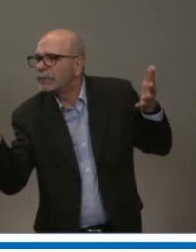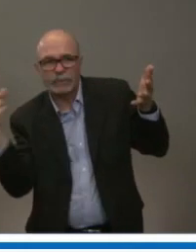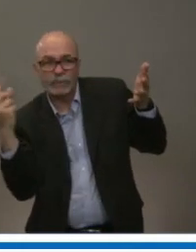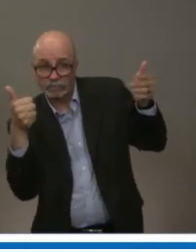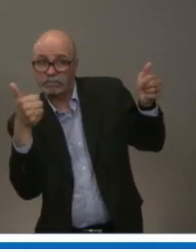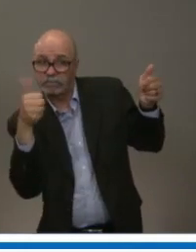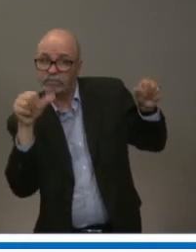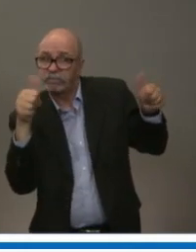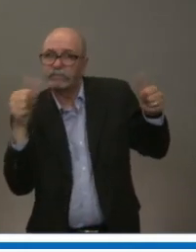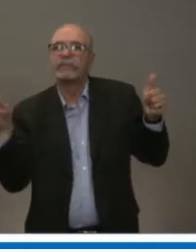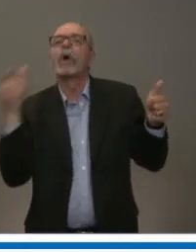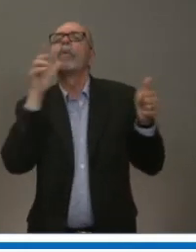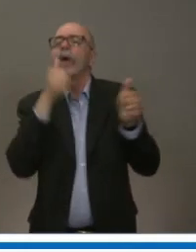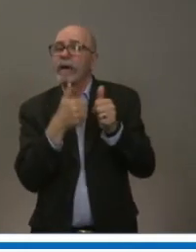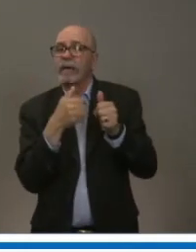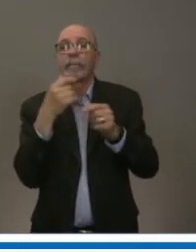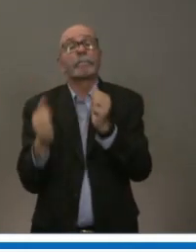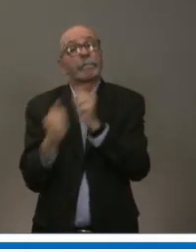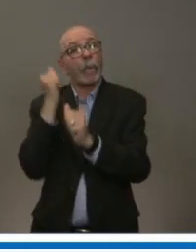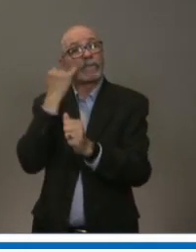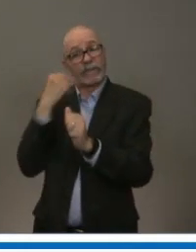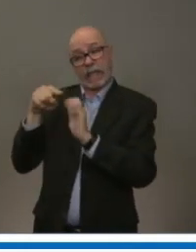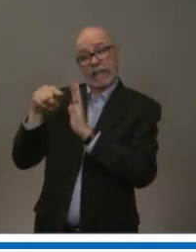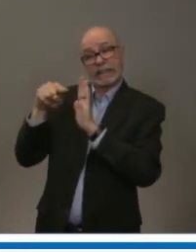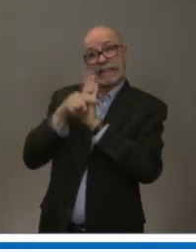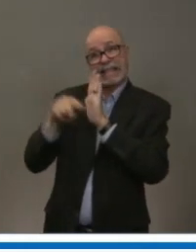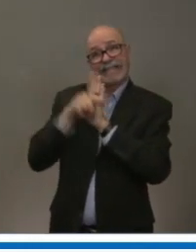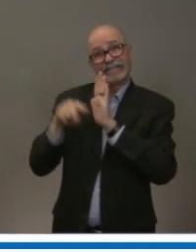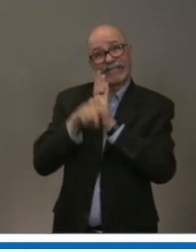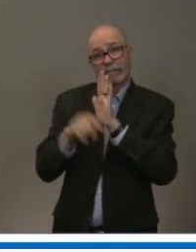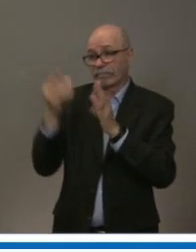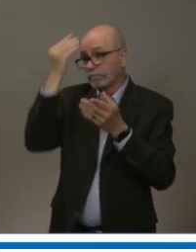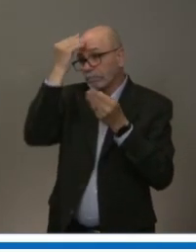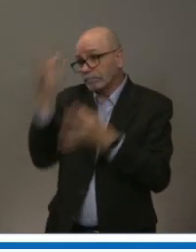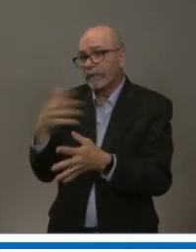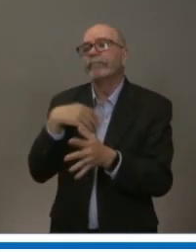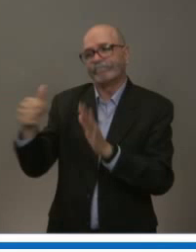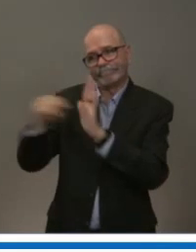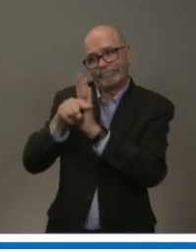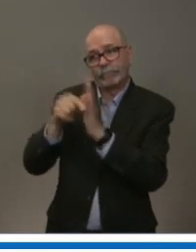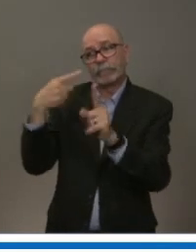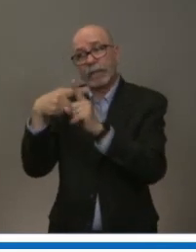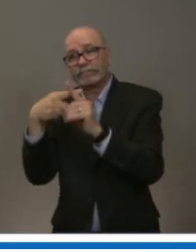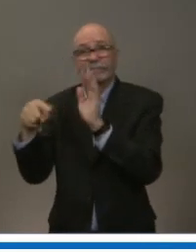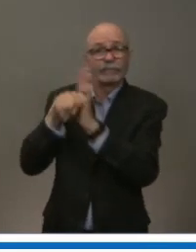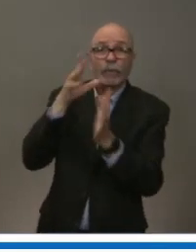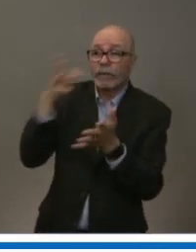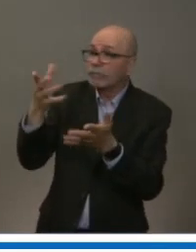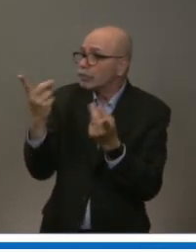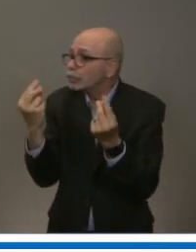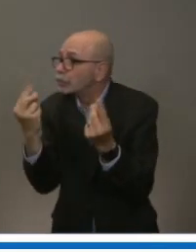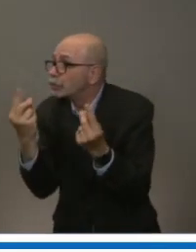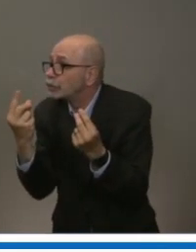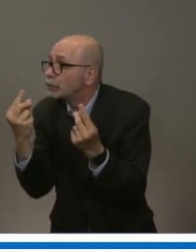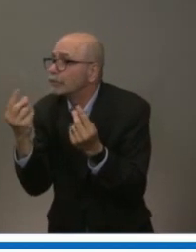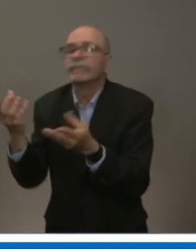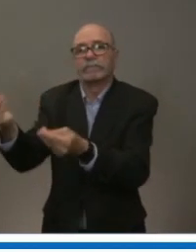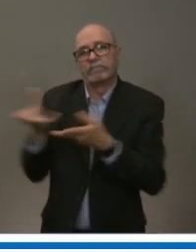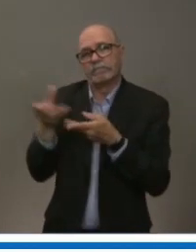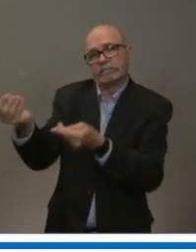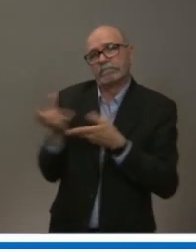sure they get informed of the result and have an opportunity to ask any questions they may have and further direction they may need.